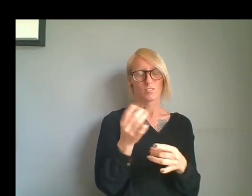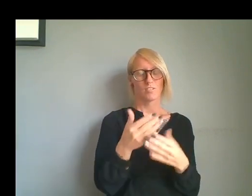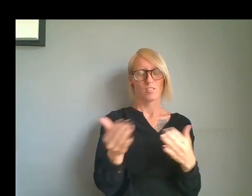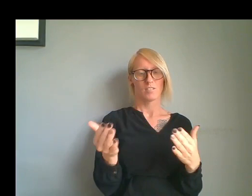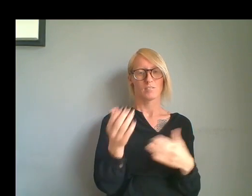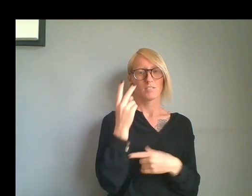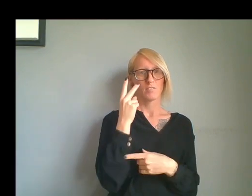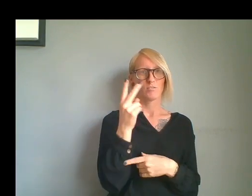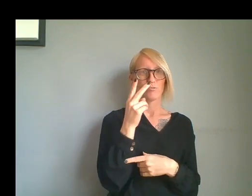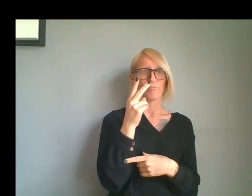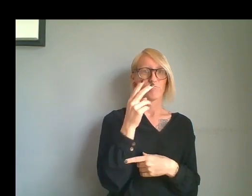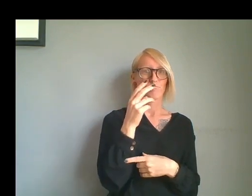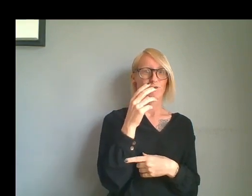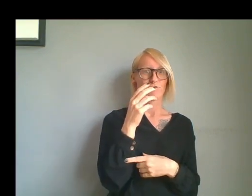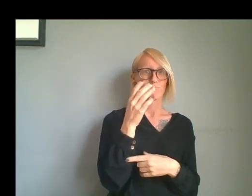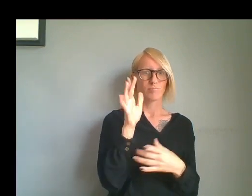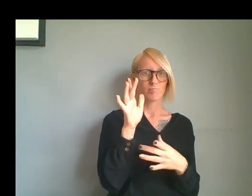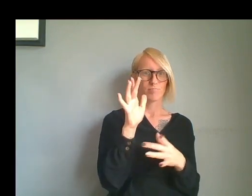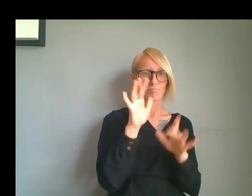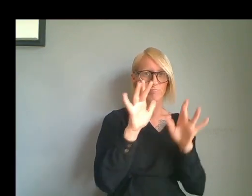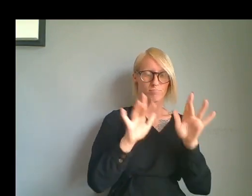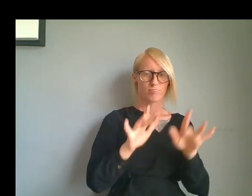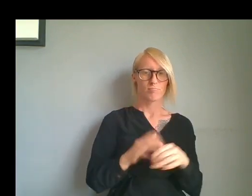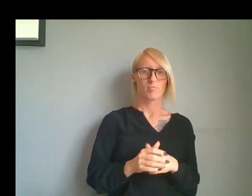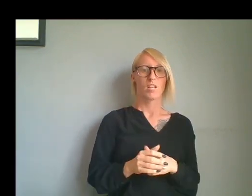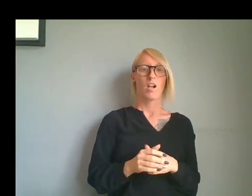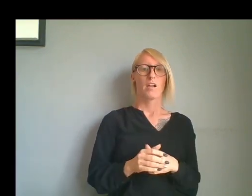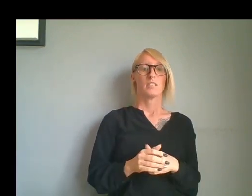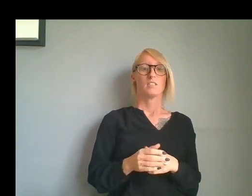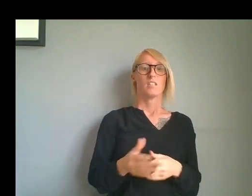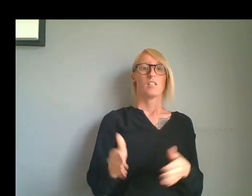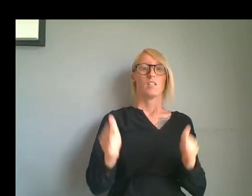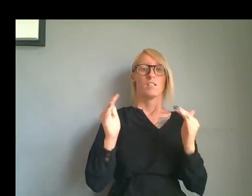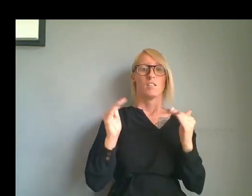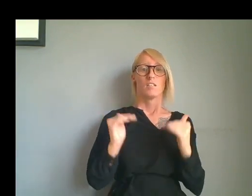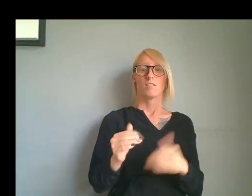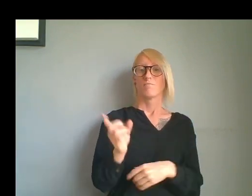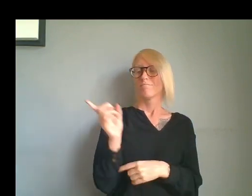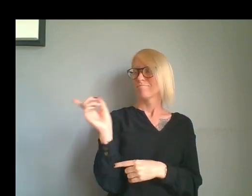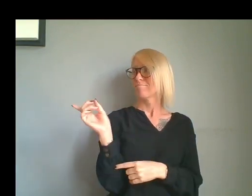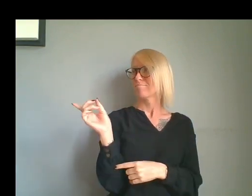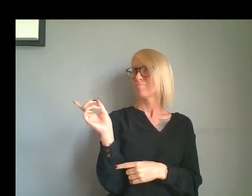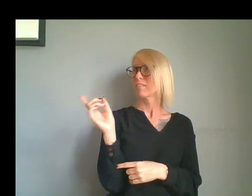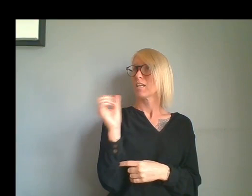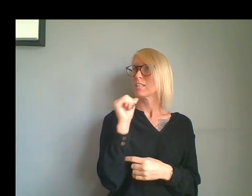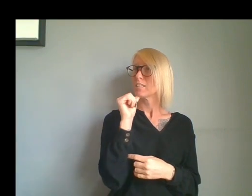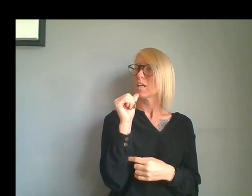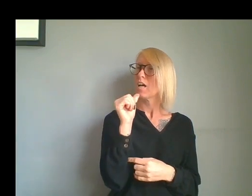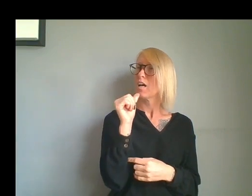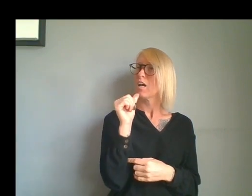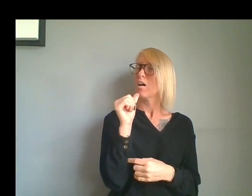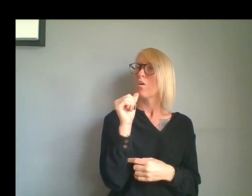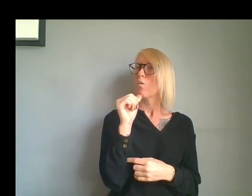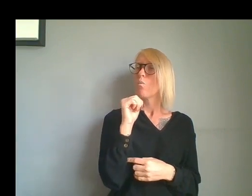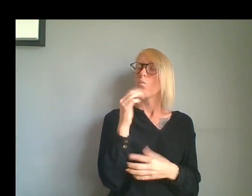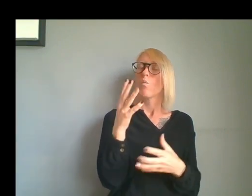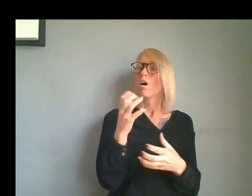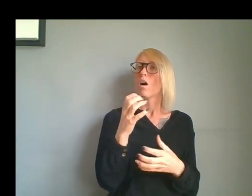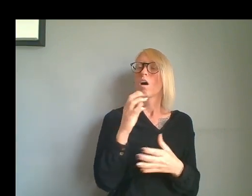So Twitter. So again, you're curious what Twitter's about, but you don't want to go up and sign an account. If you